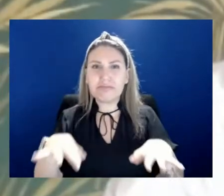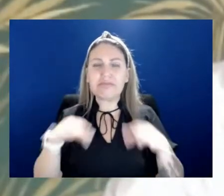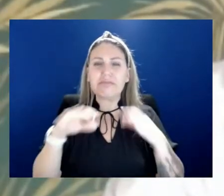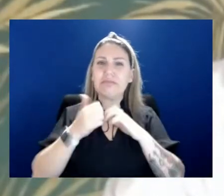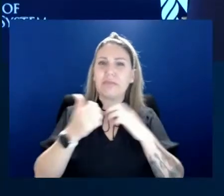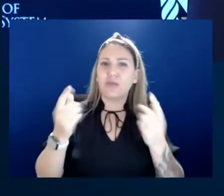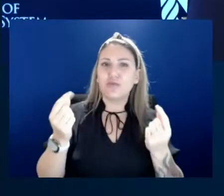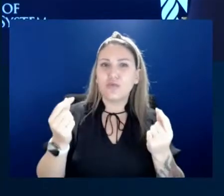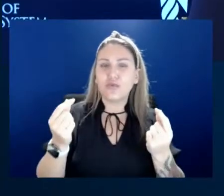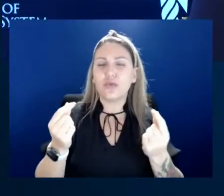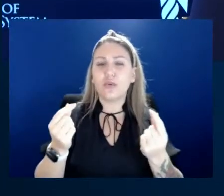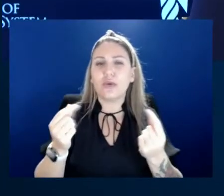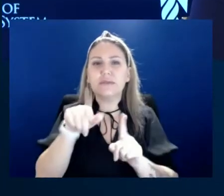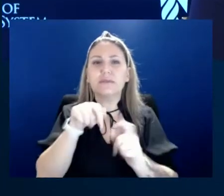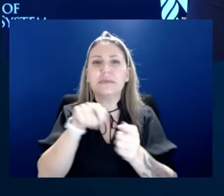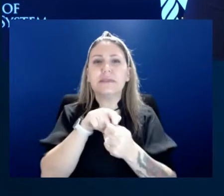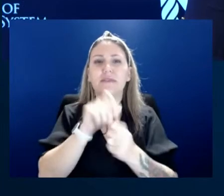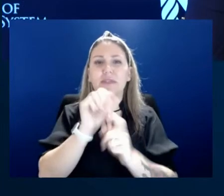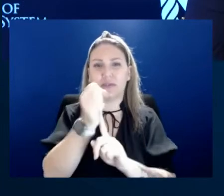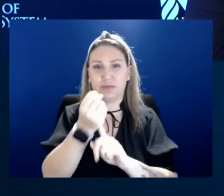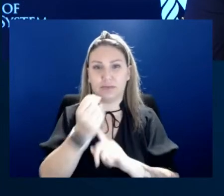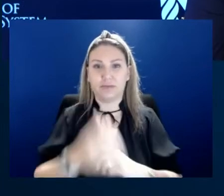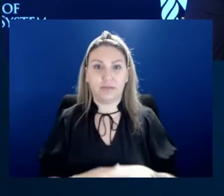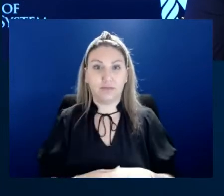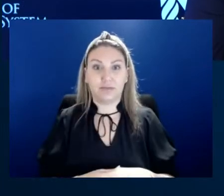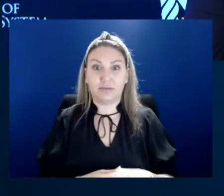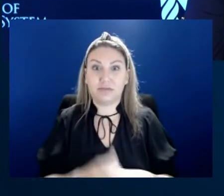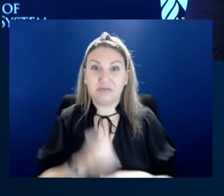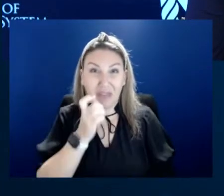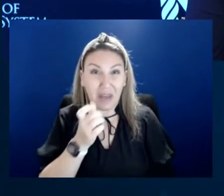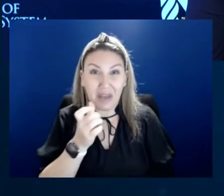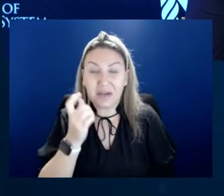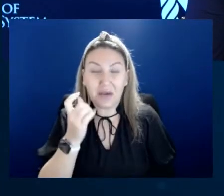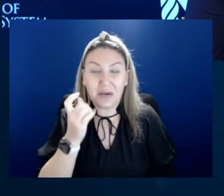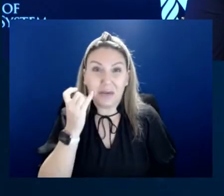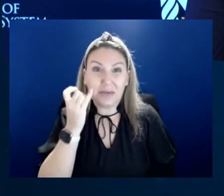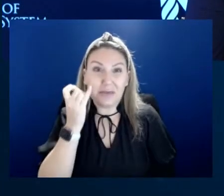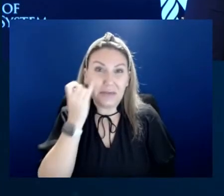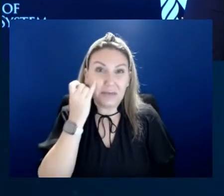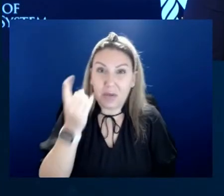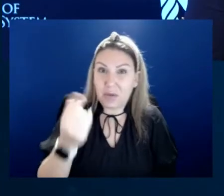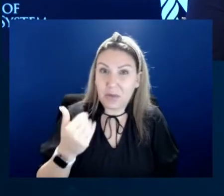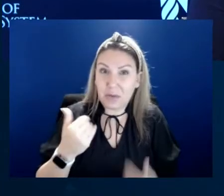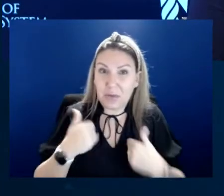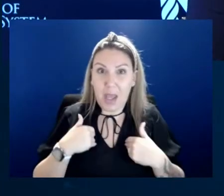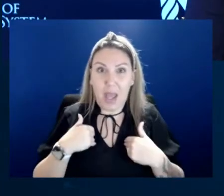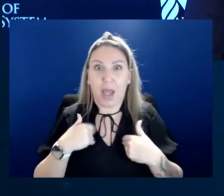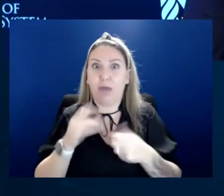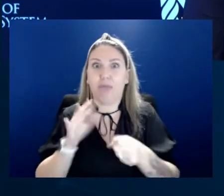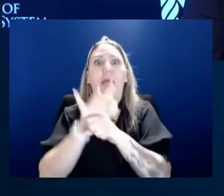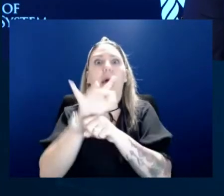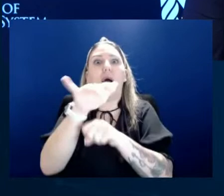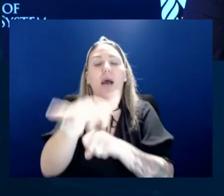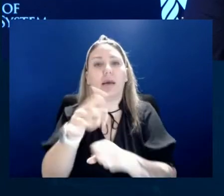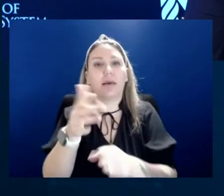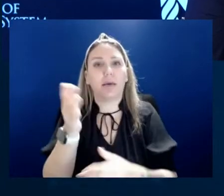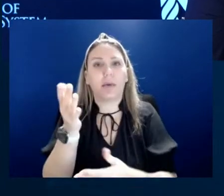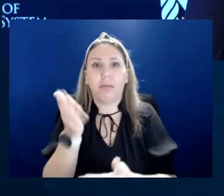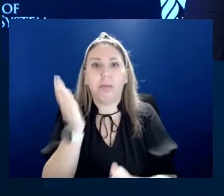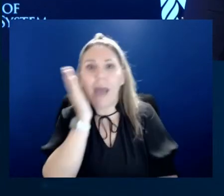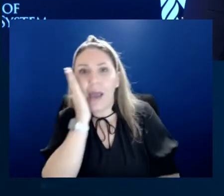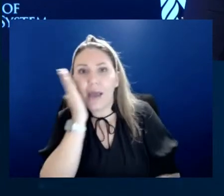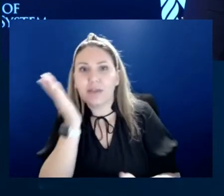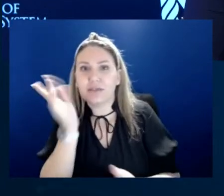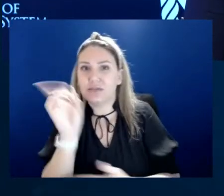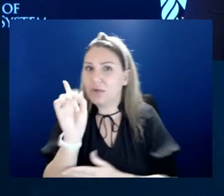cases. I don't suppose that you have an infinite number of beds. So where do all these people go,